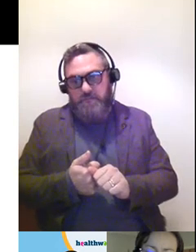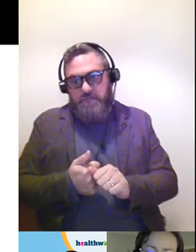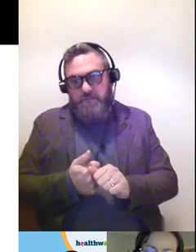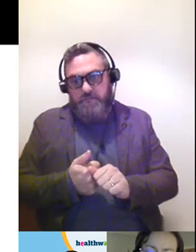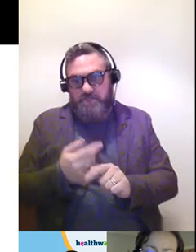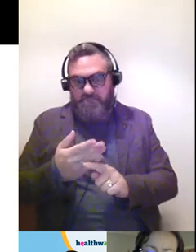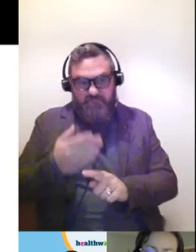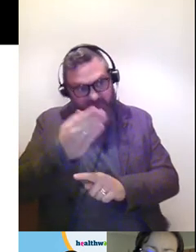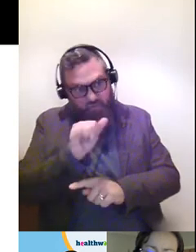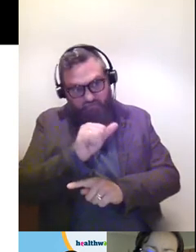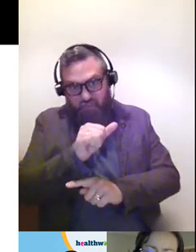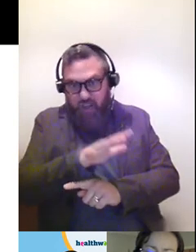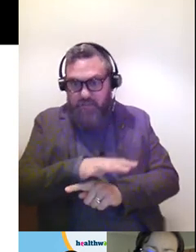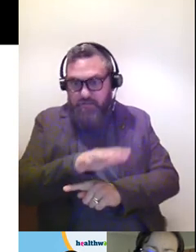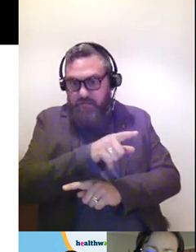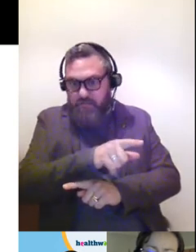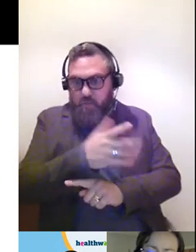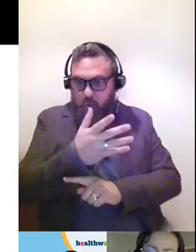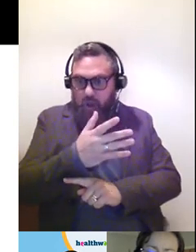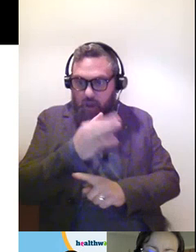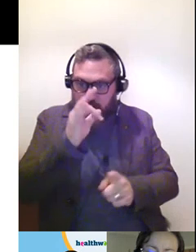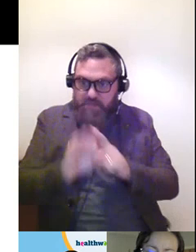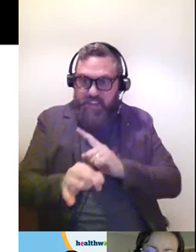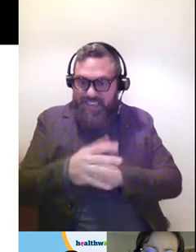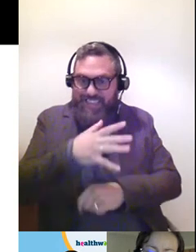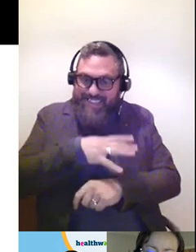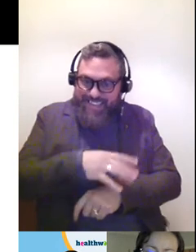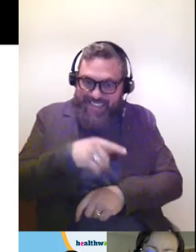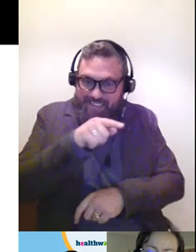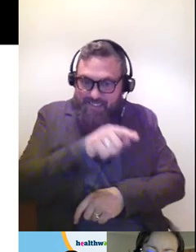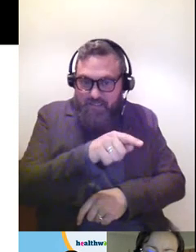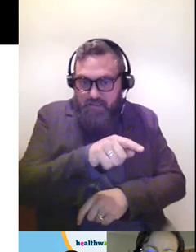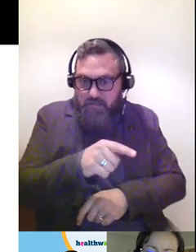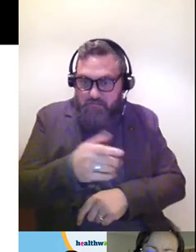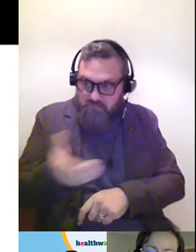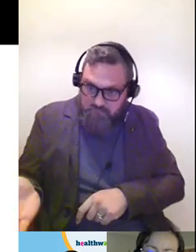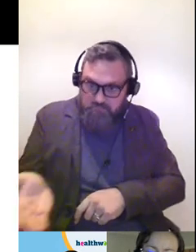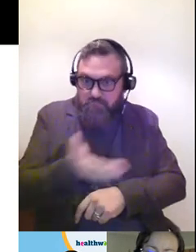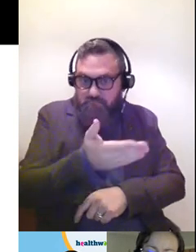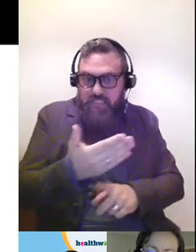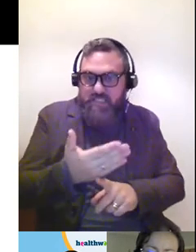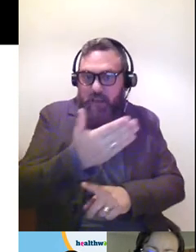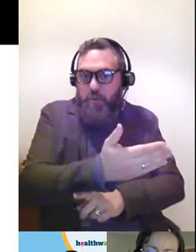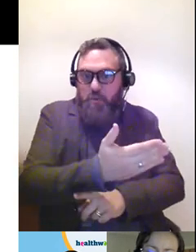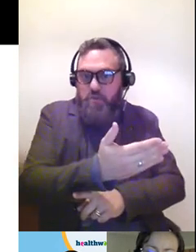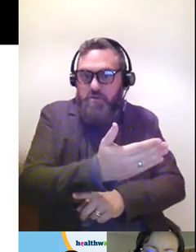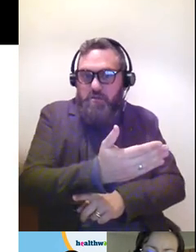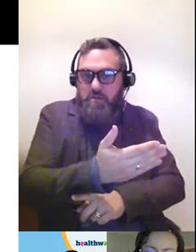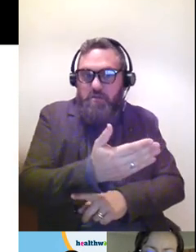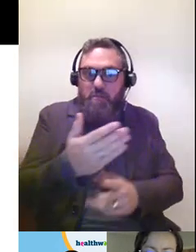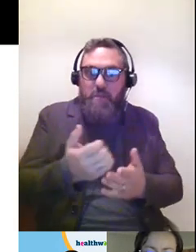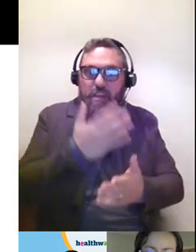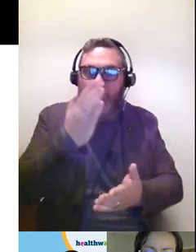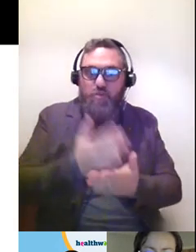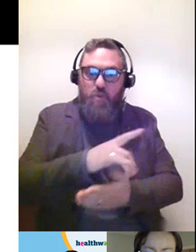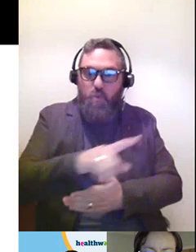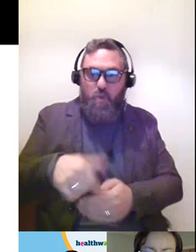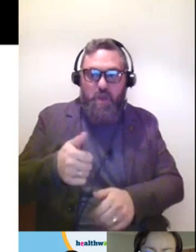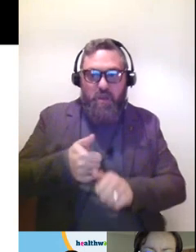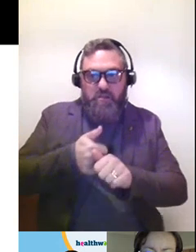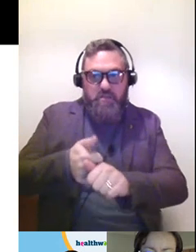people in the right direction to where the most appropriate support for their need will be, but also to make sure that we are providing